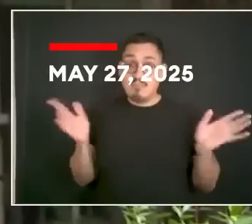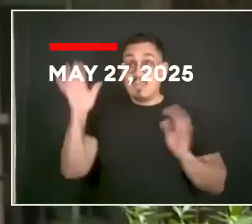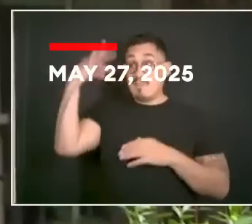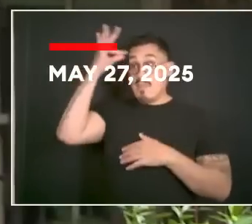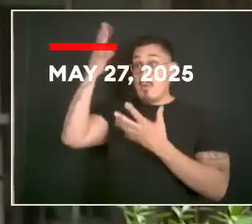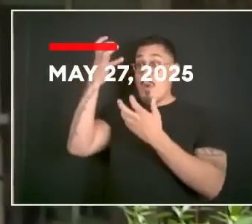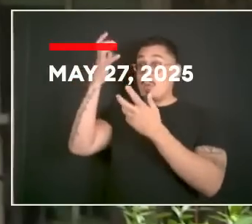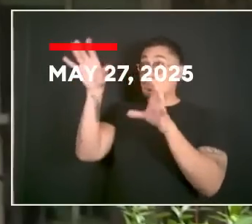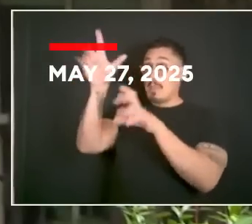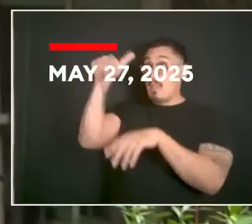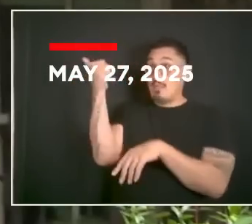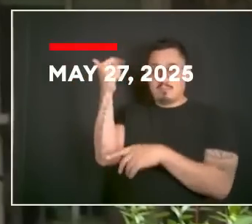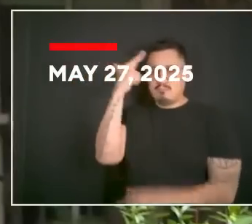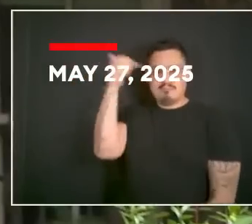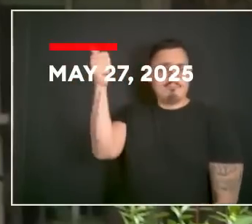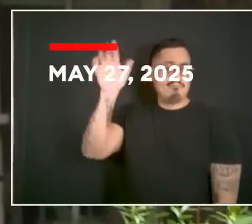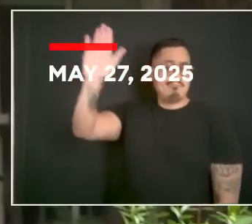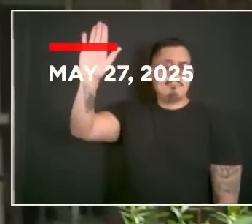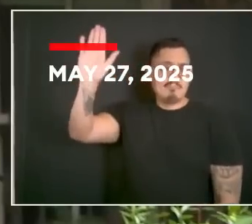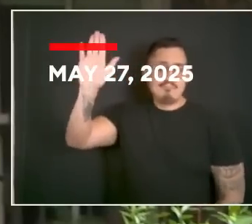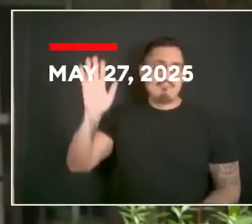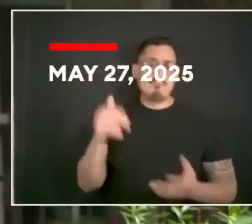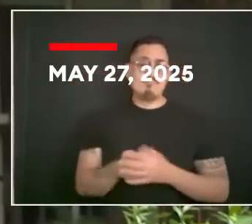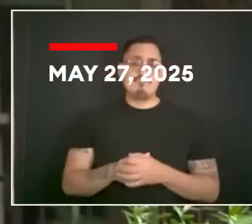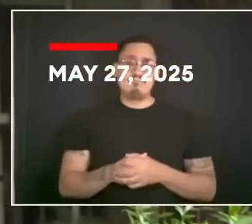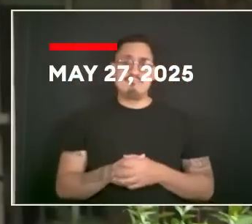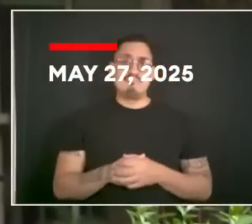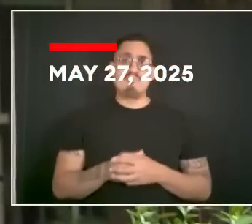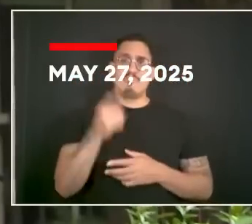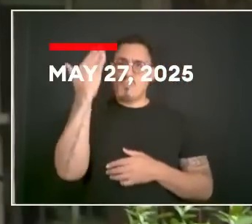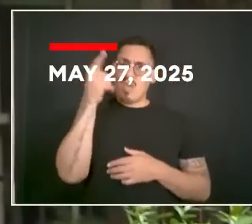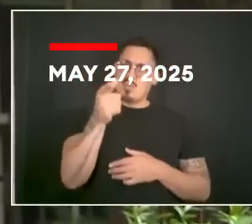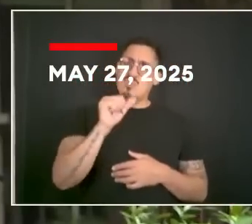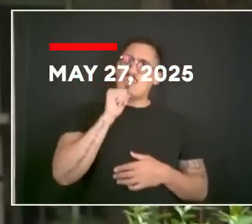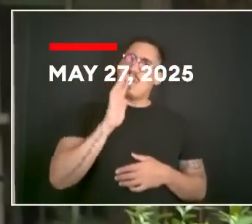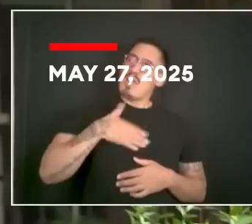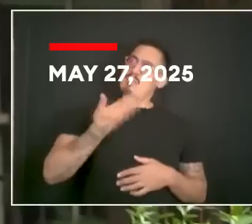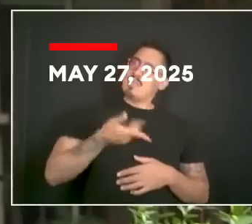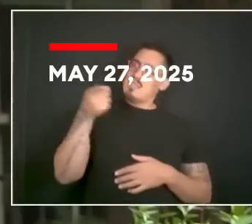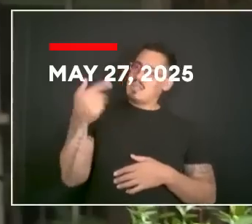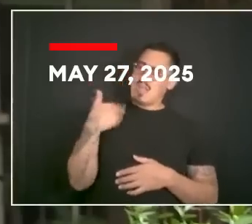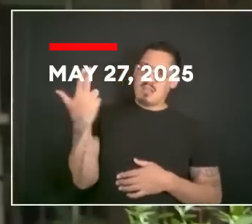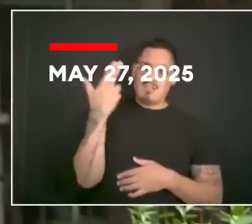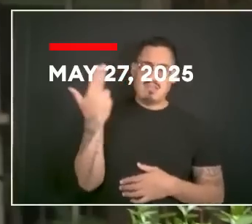the real lesson here, and which I'm surprised at, you're not outraged that the guy was carrying a gun. I'm outraged that so I'm